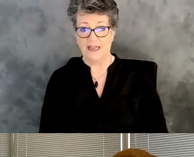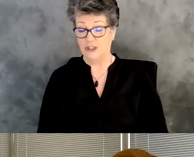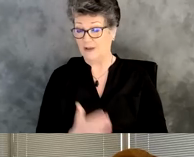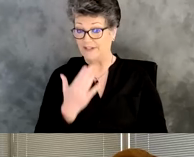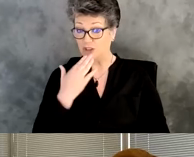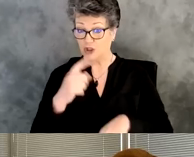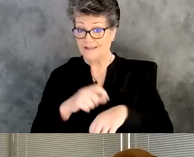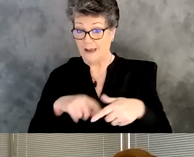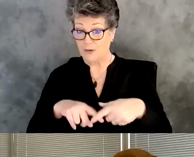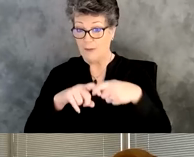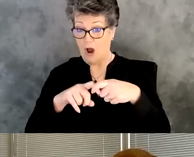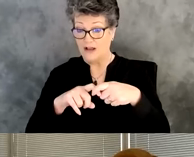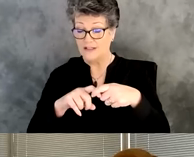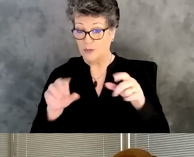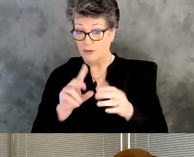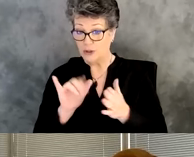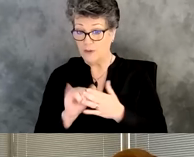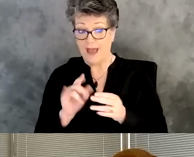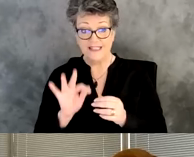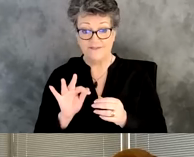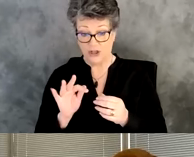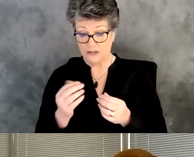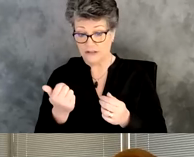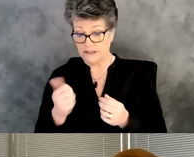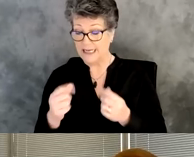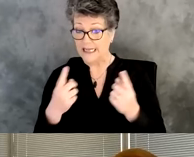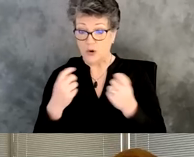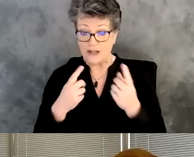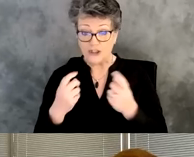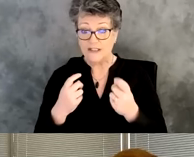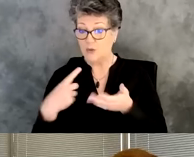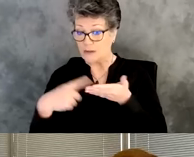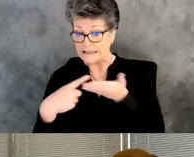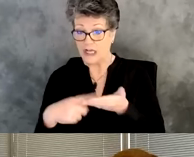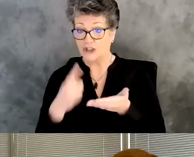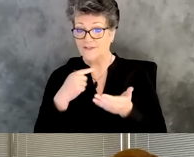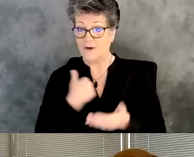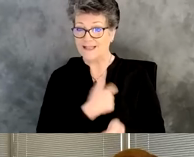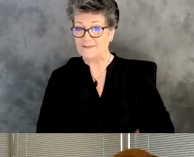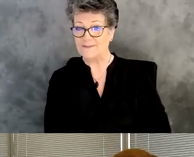to pause, I'll do so and see if there are questions or discussion items for us.